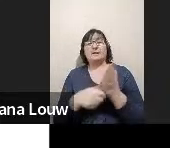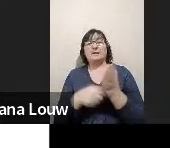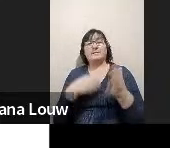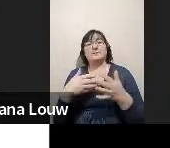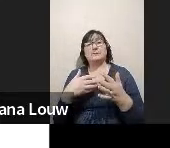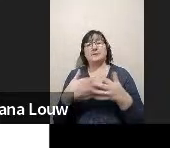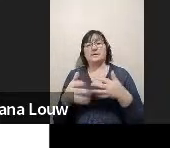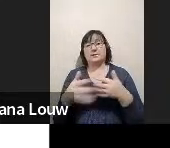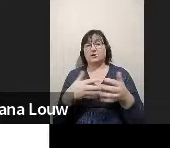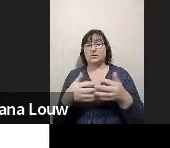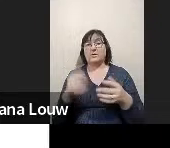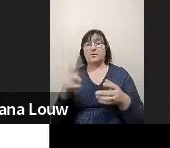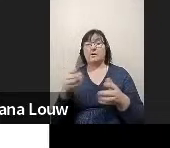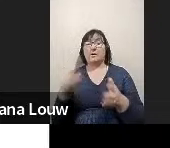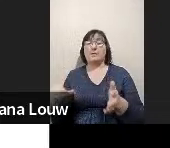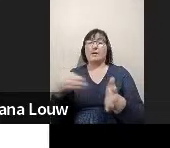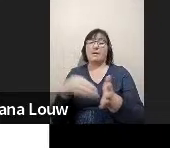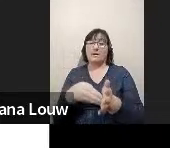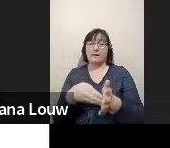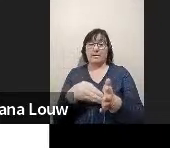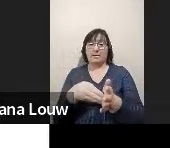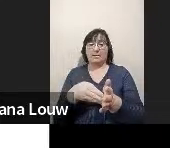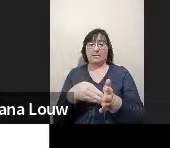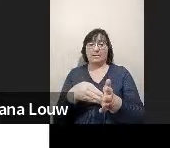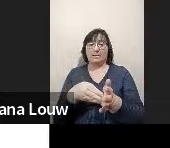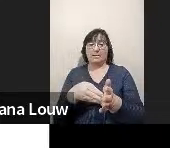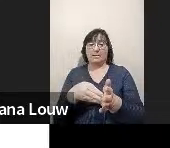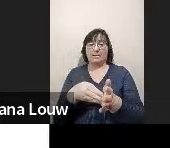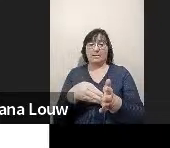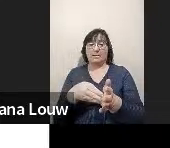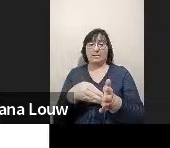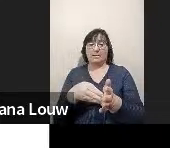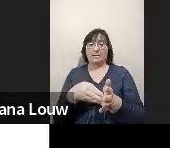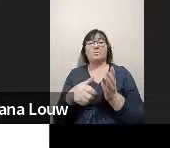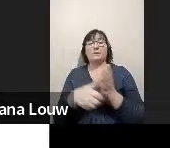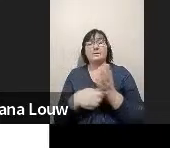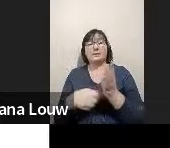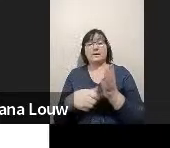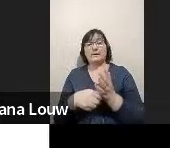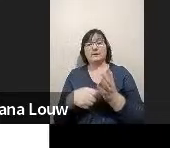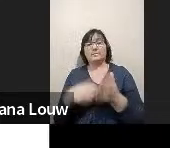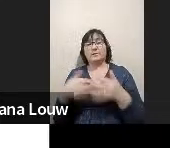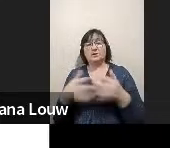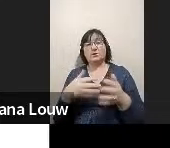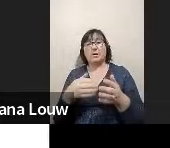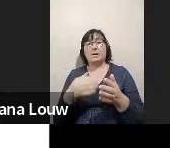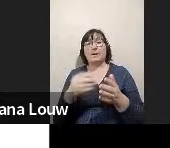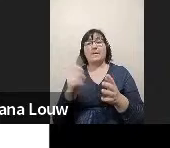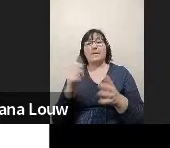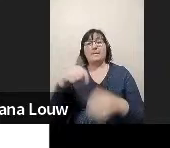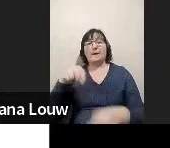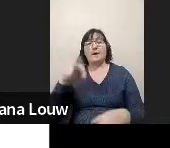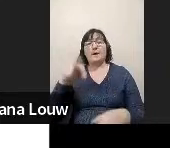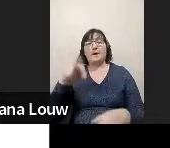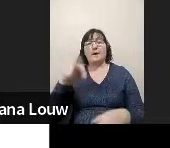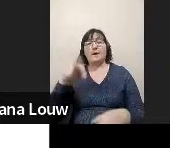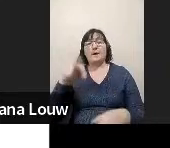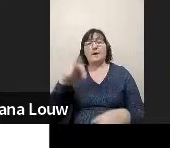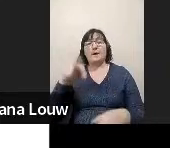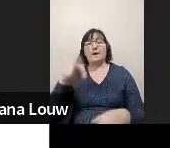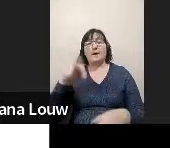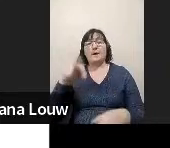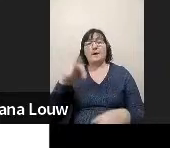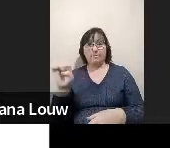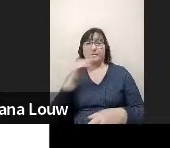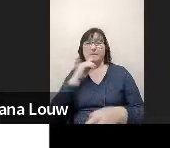to your tax practitioner profile. Okay, so that means that you have less errors in